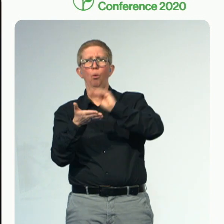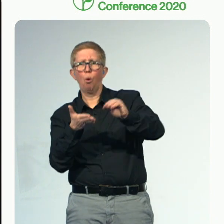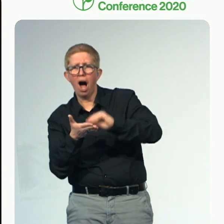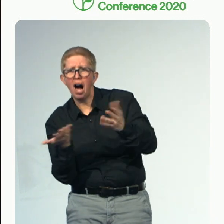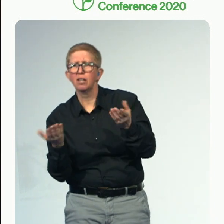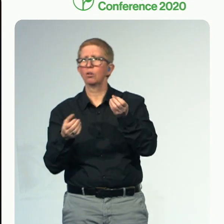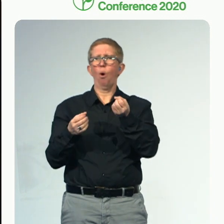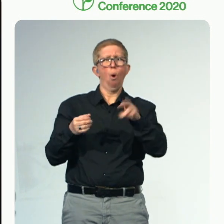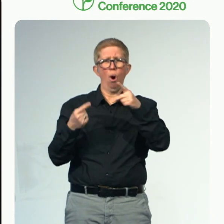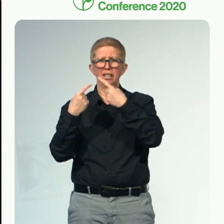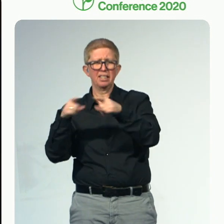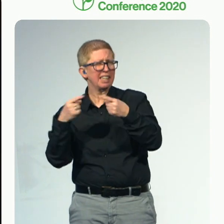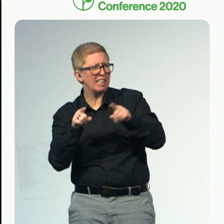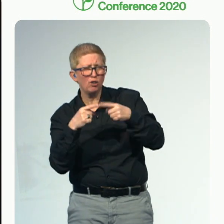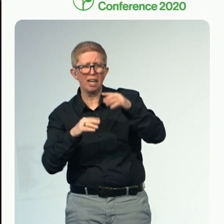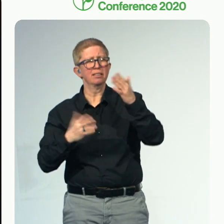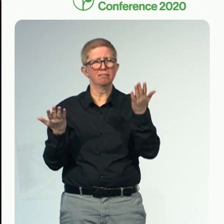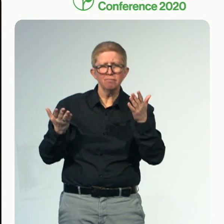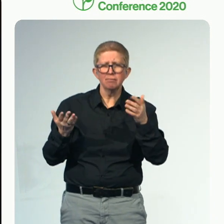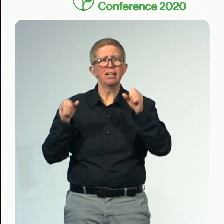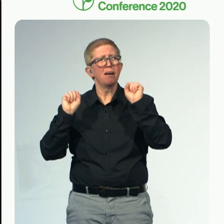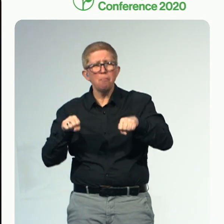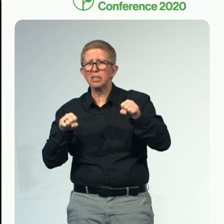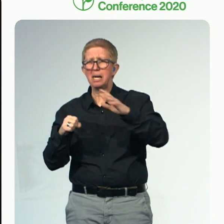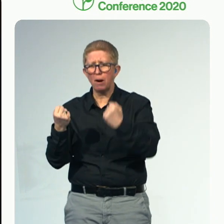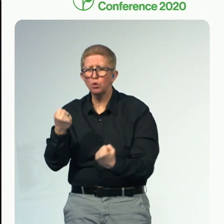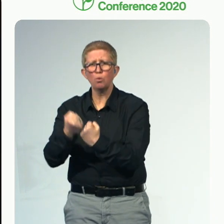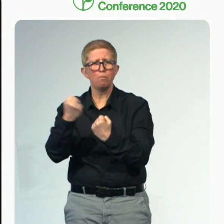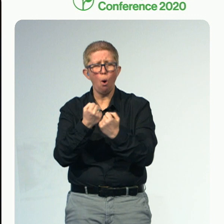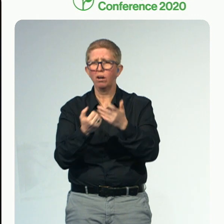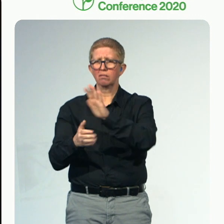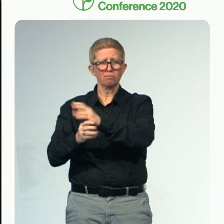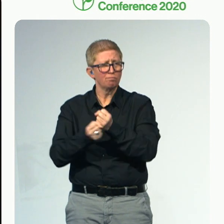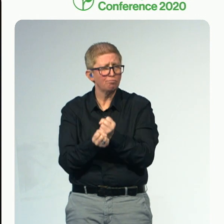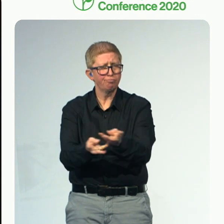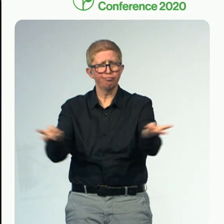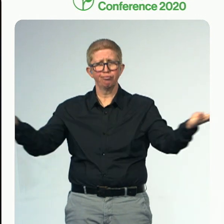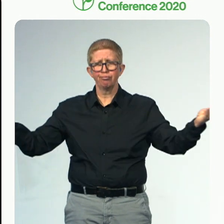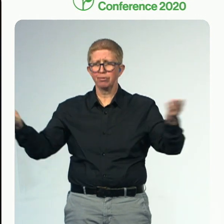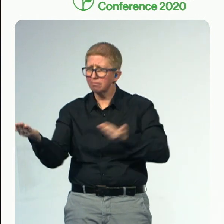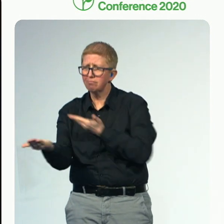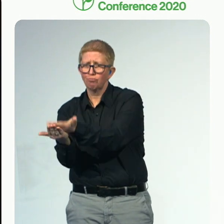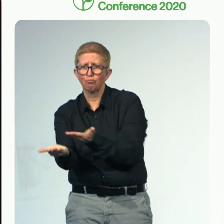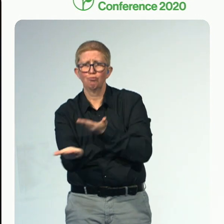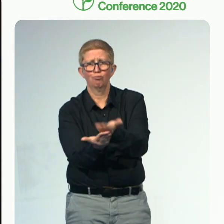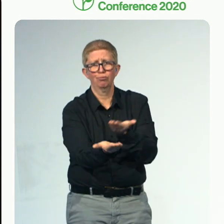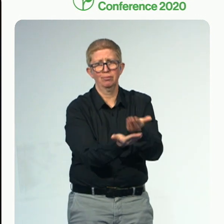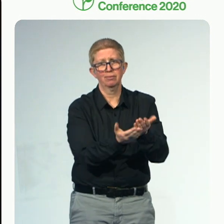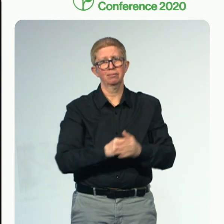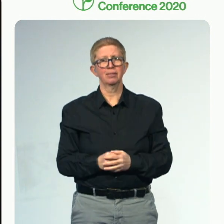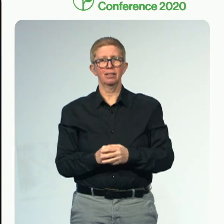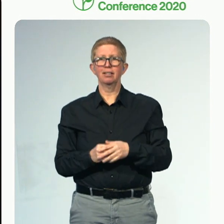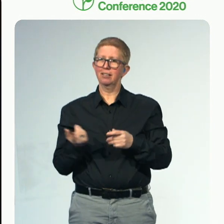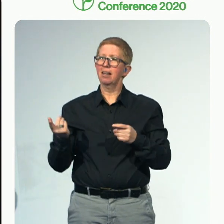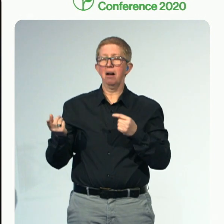the peers, with teachers and so on and so on. I think this could enrich our educational system much more than we